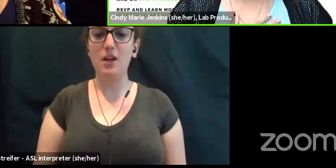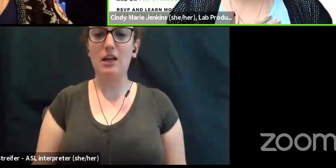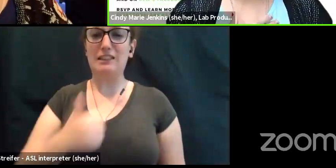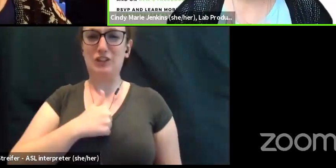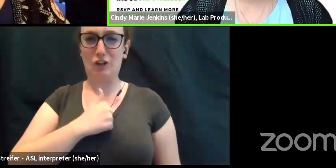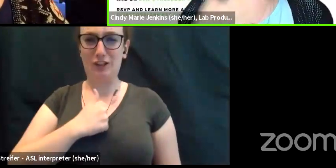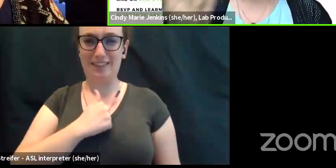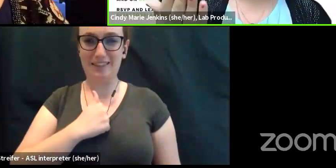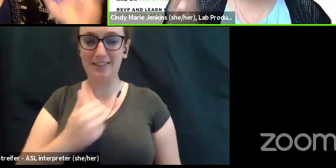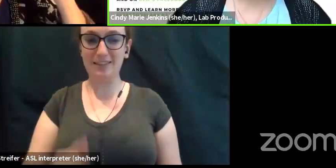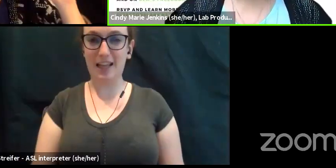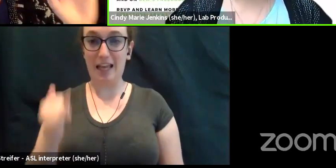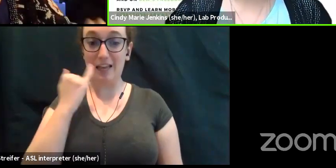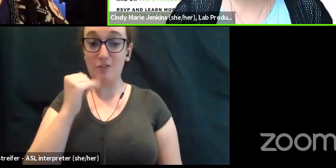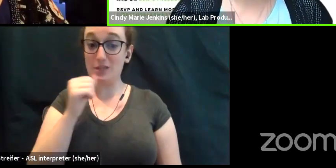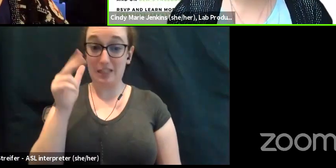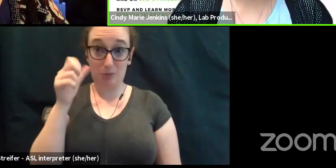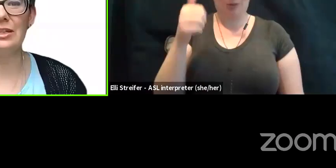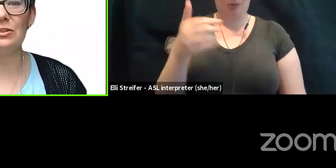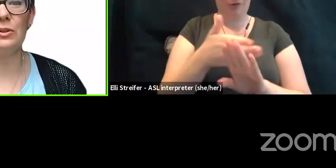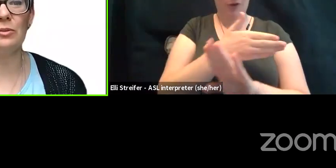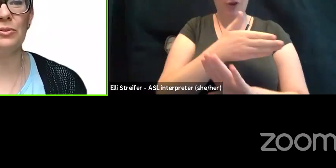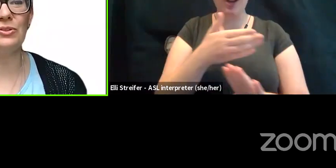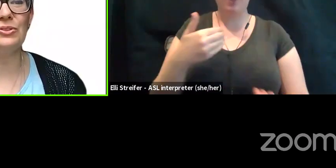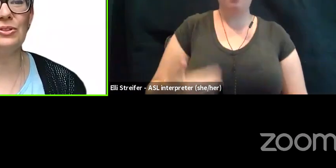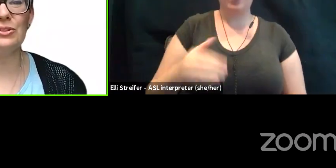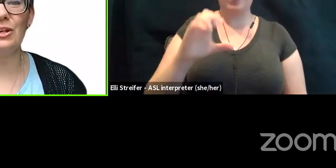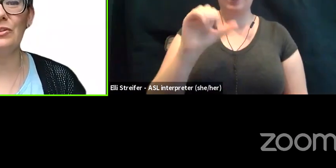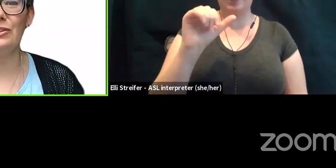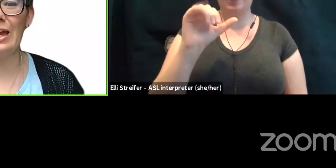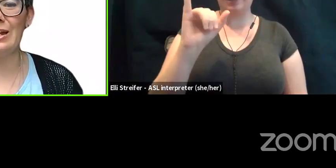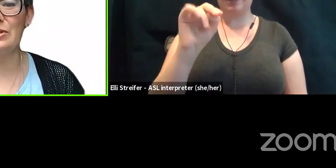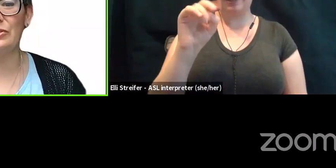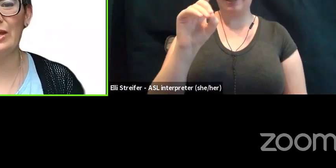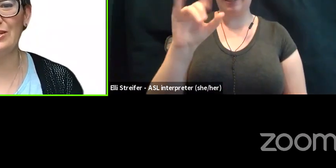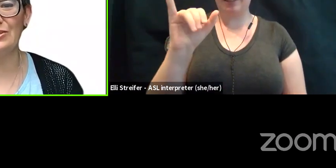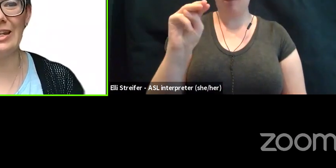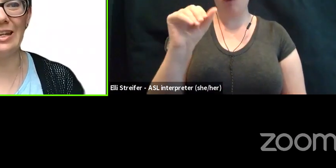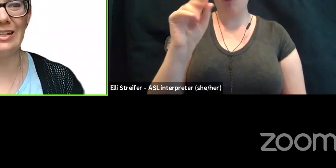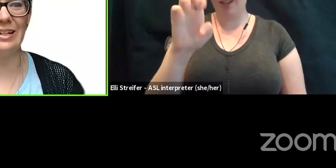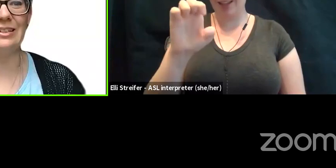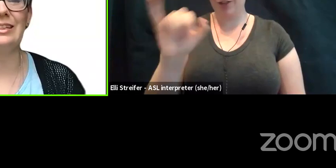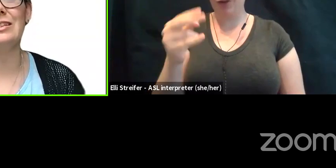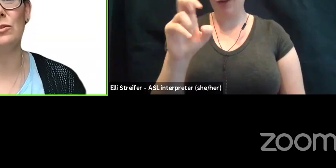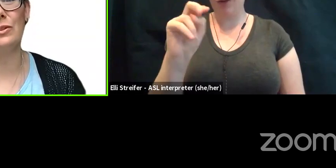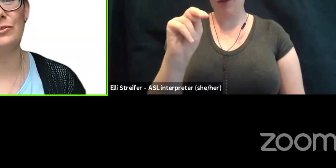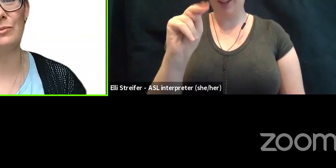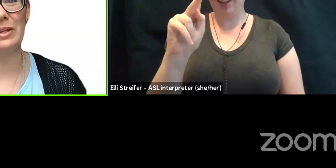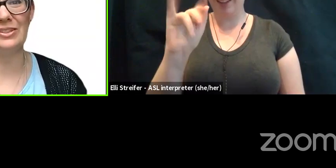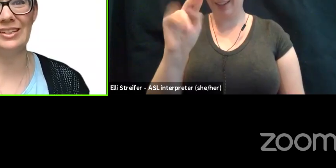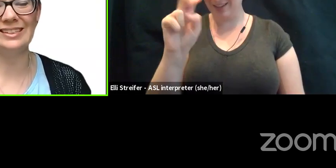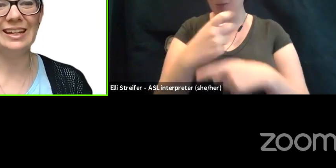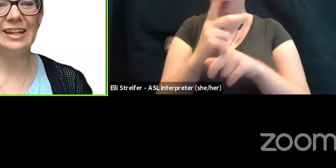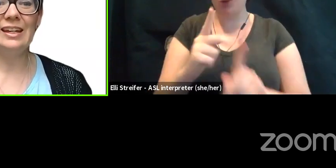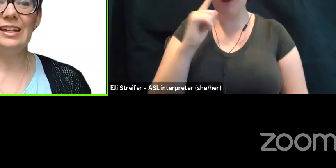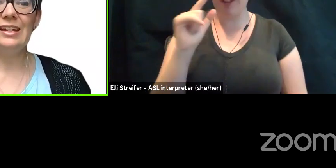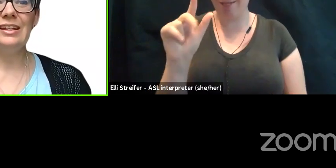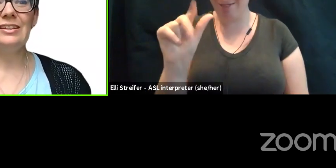apologies, everyone. In case you didn't hear, I'm Cindy Marie Jenkins, one of the producers of the lab, and thank you, Diana. Thanks, everyone, for your